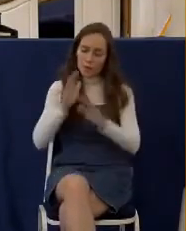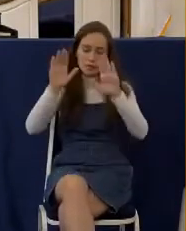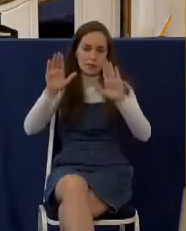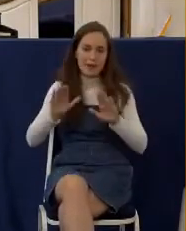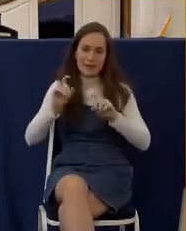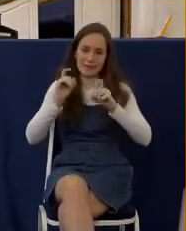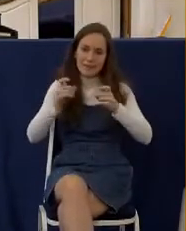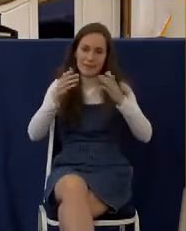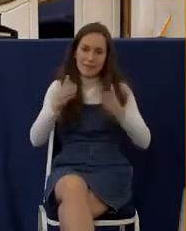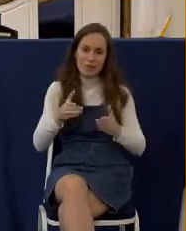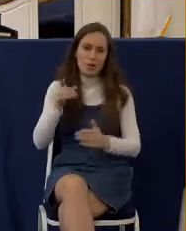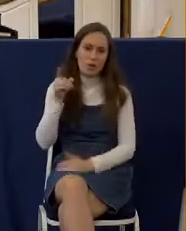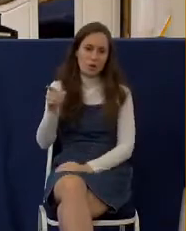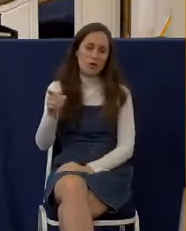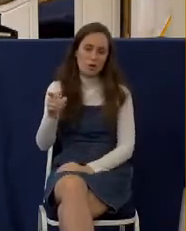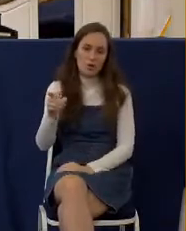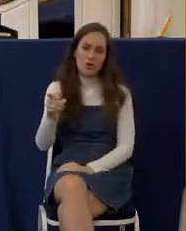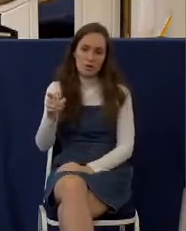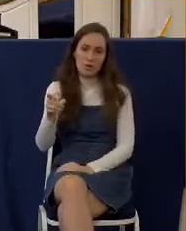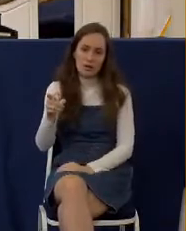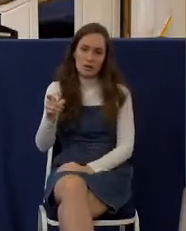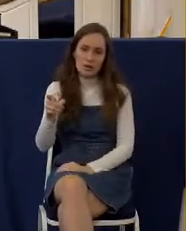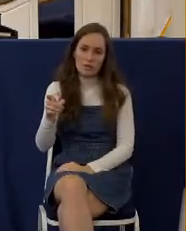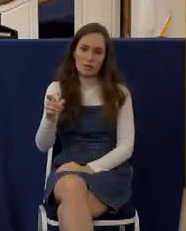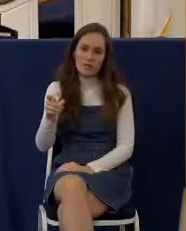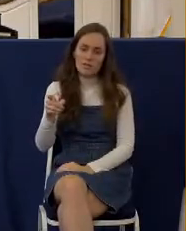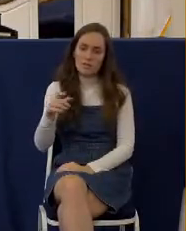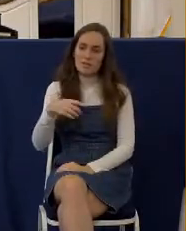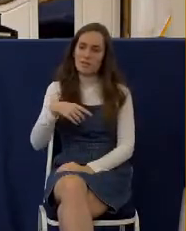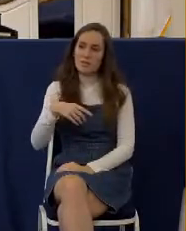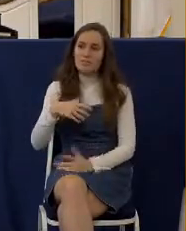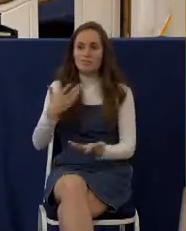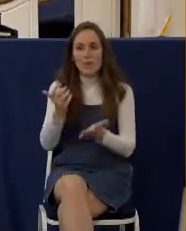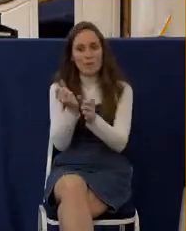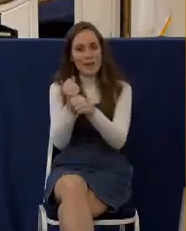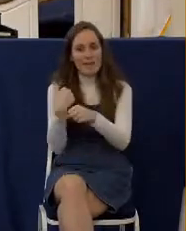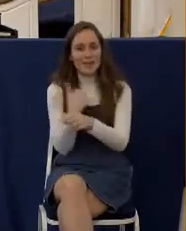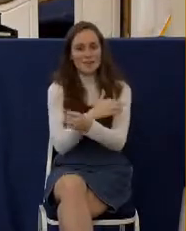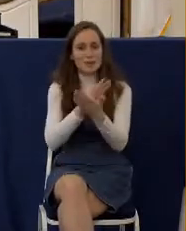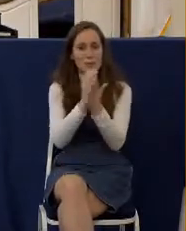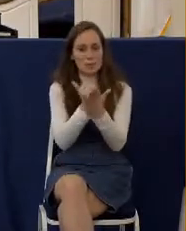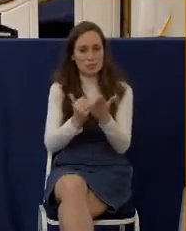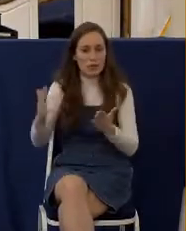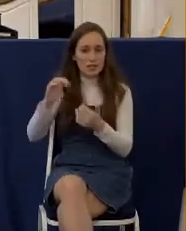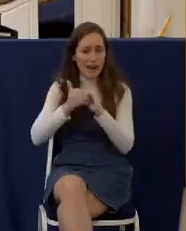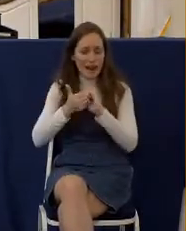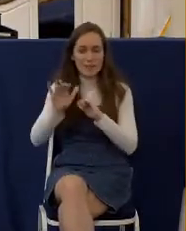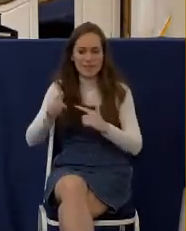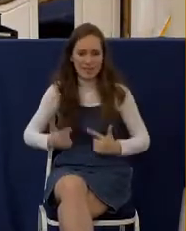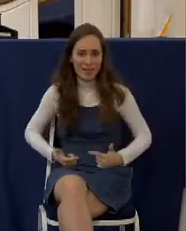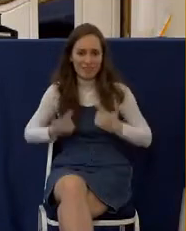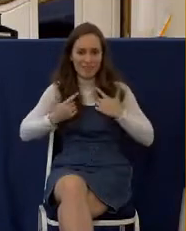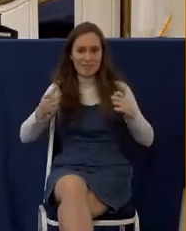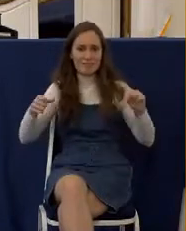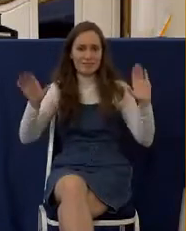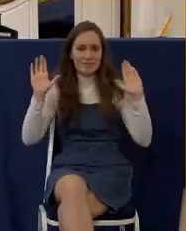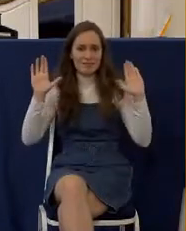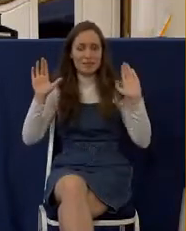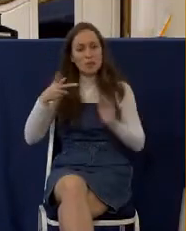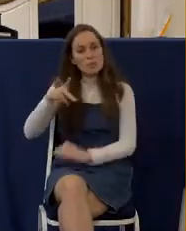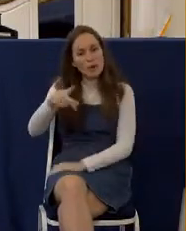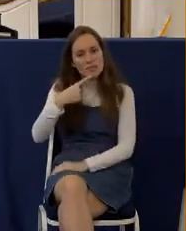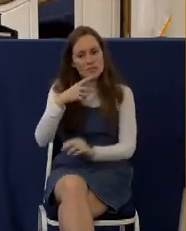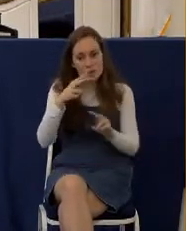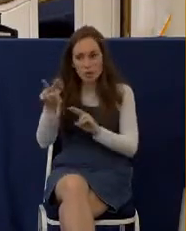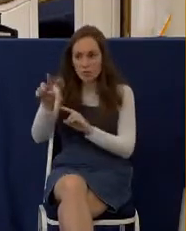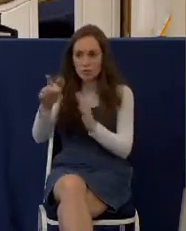giver who enriched us with his life. And so Paul says, look, just consider Jesus. There's no greater example.